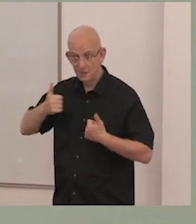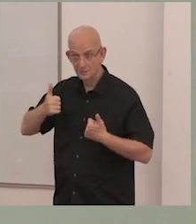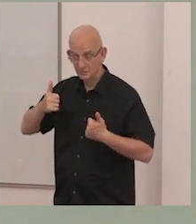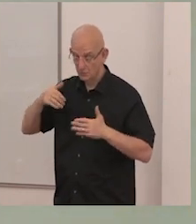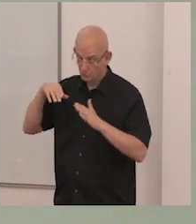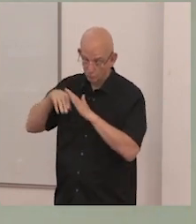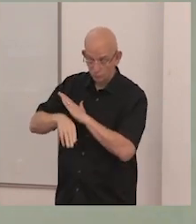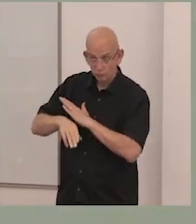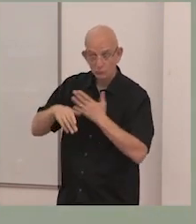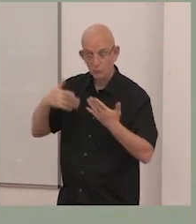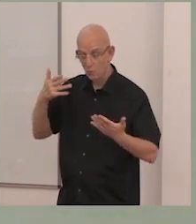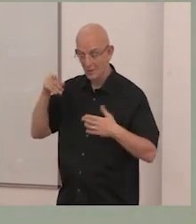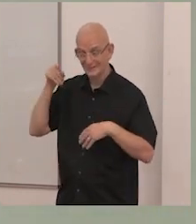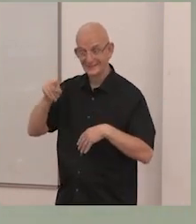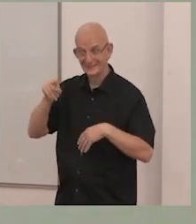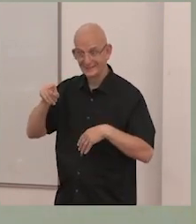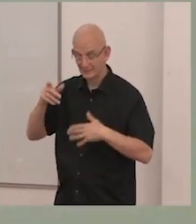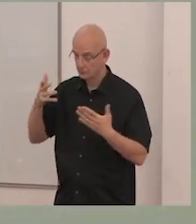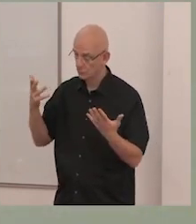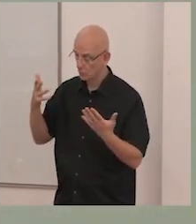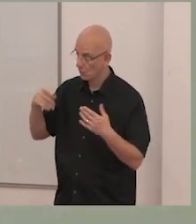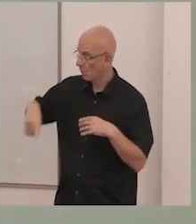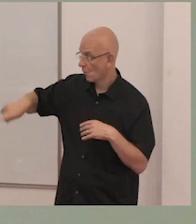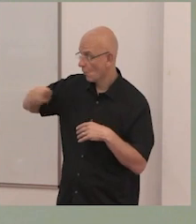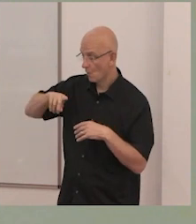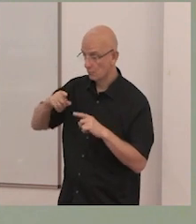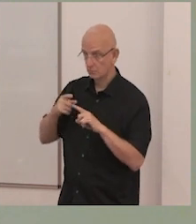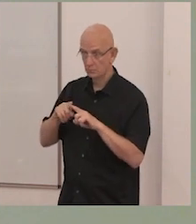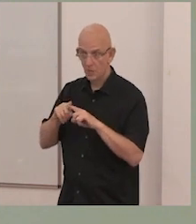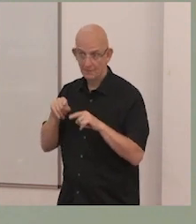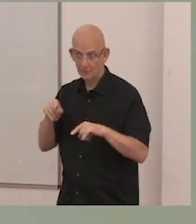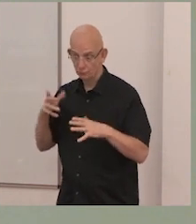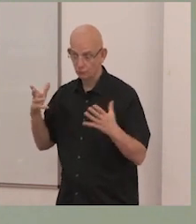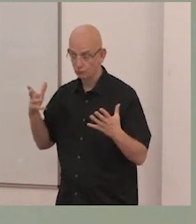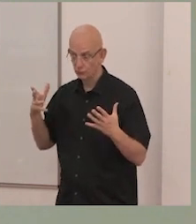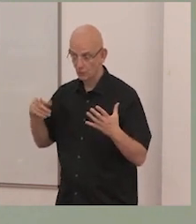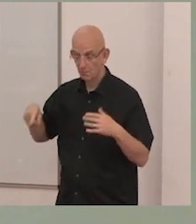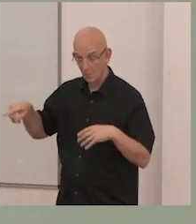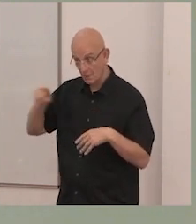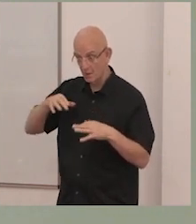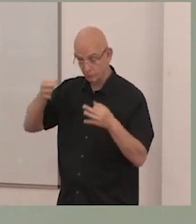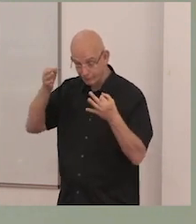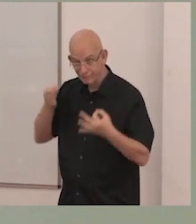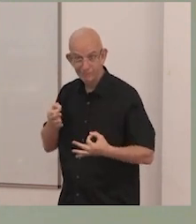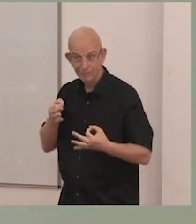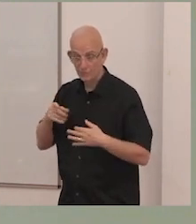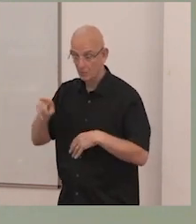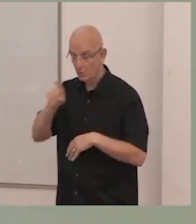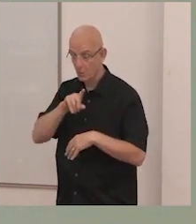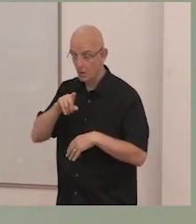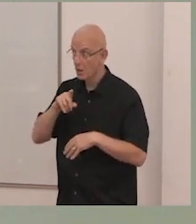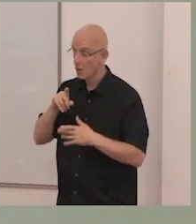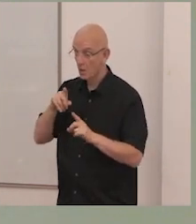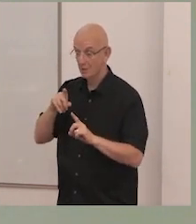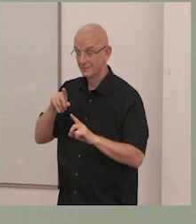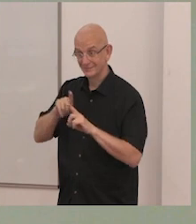only biological, only genetical, and not social. And again, when they go to these